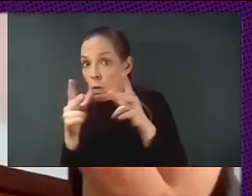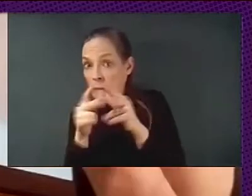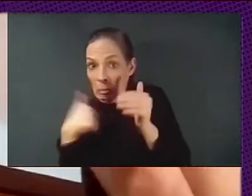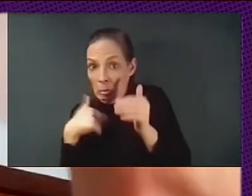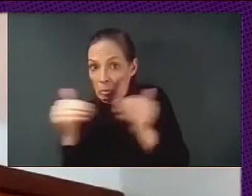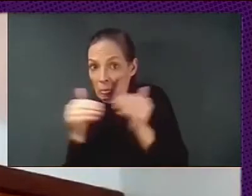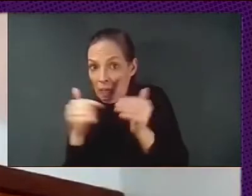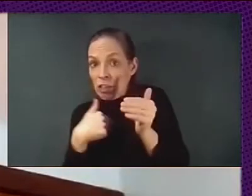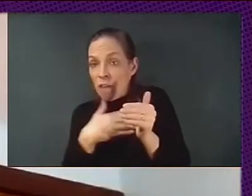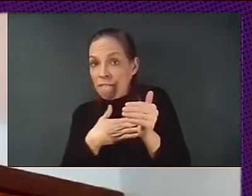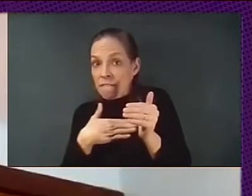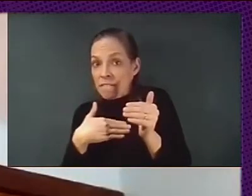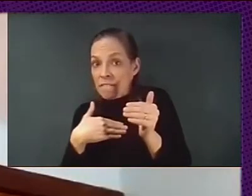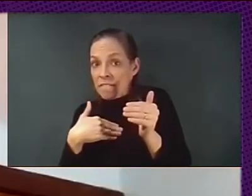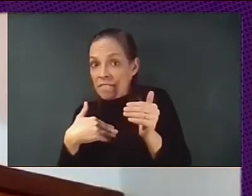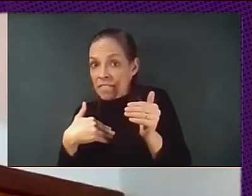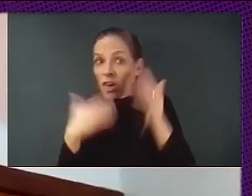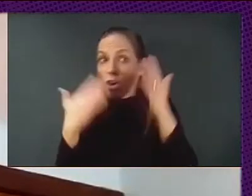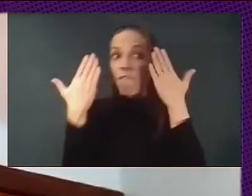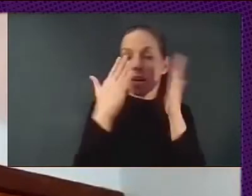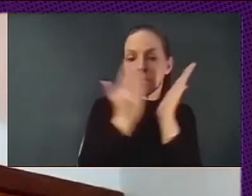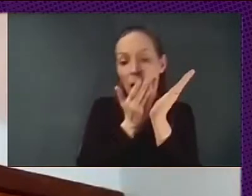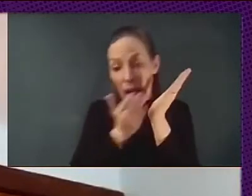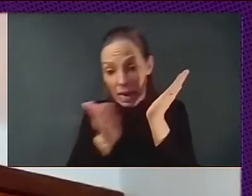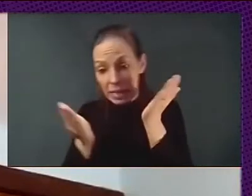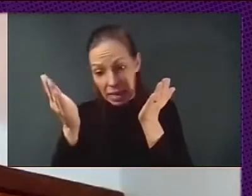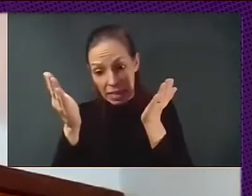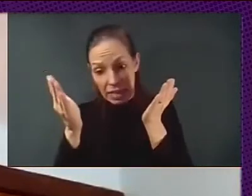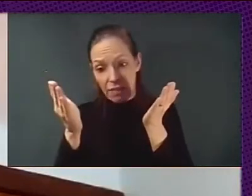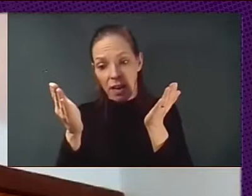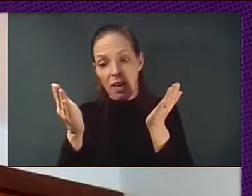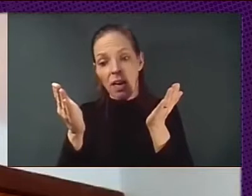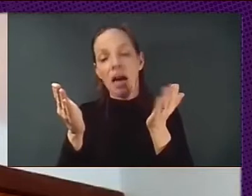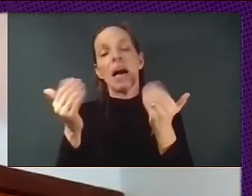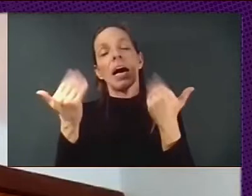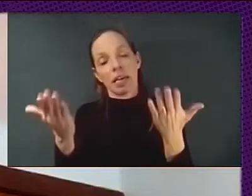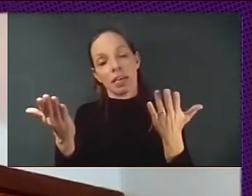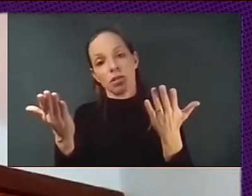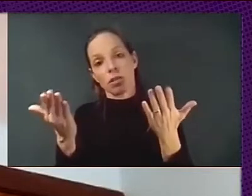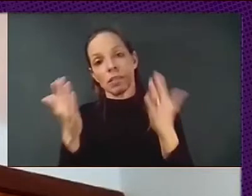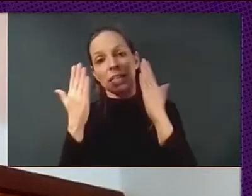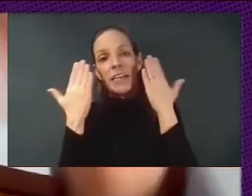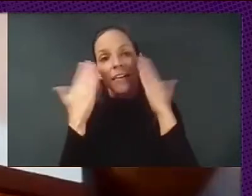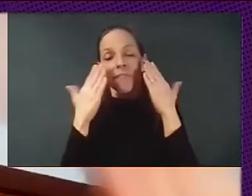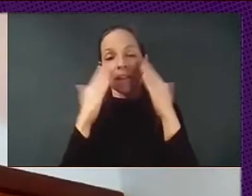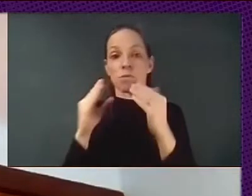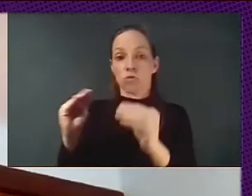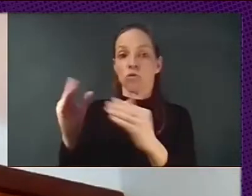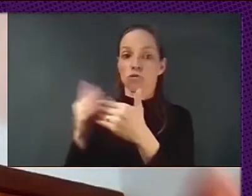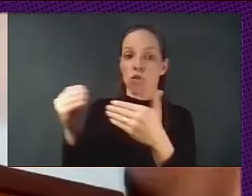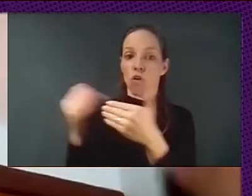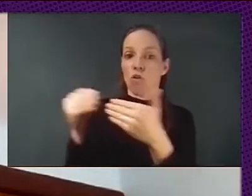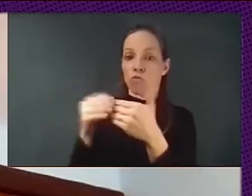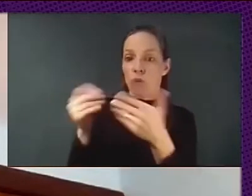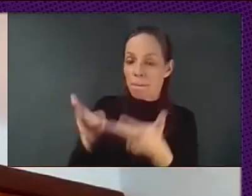to Facebook, but not if they're Small Book, which is another one. And so basically this means that if I'm a Facebook user, I can